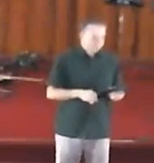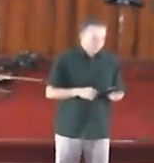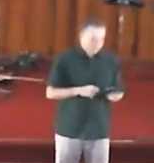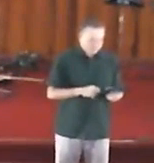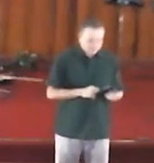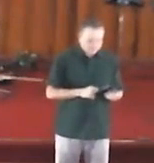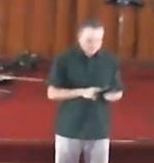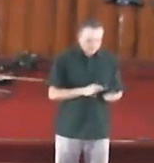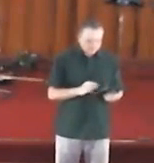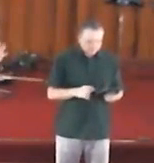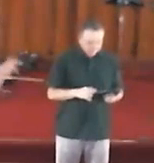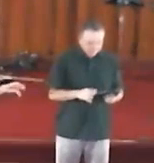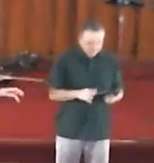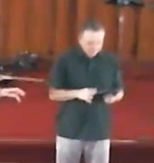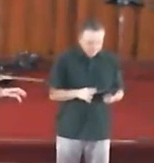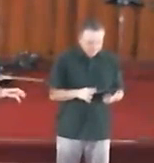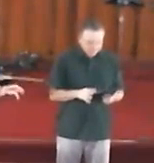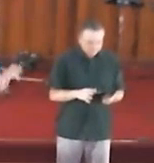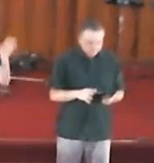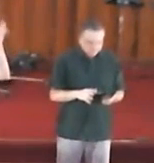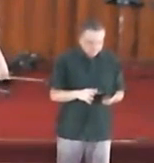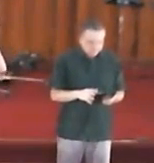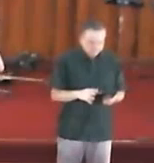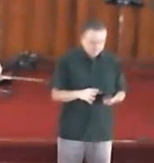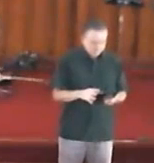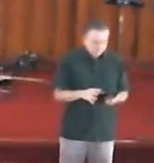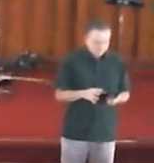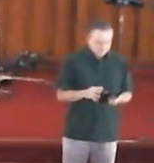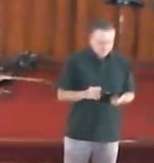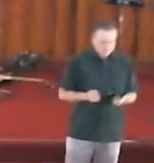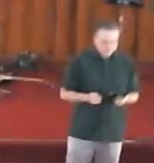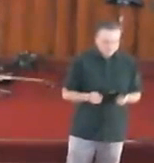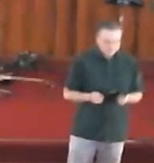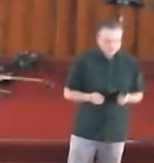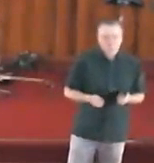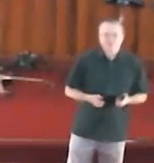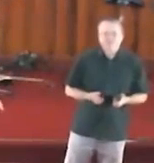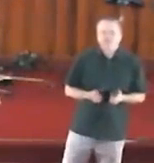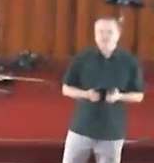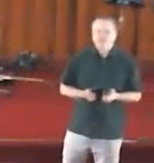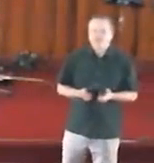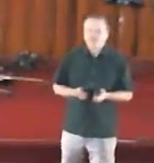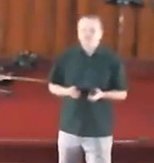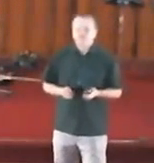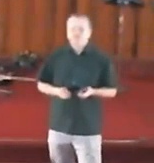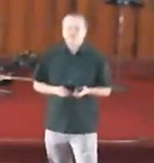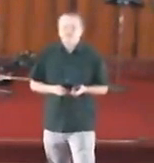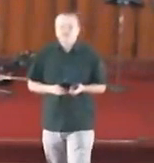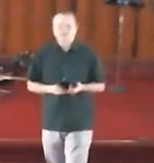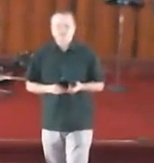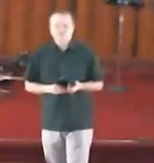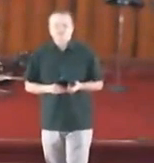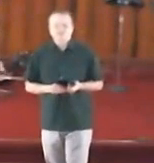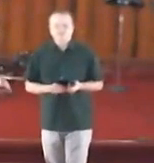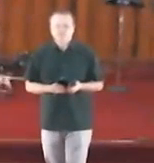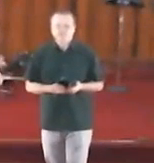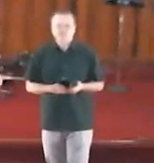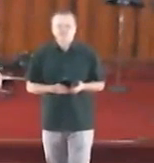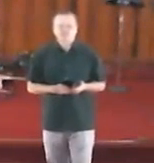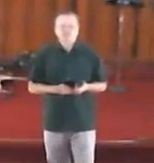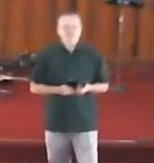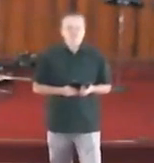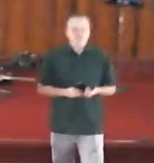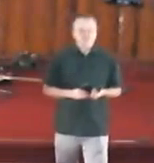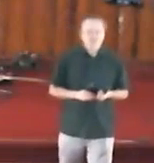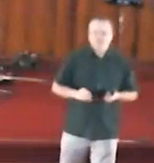this was prophesied by the prophet Joel when he said, my spirit will come upon you and your young men will see visions and your